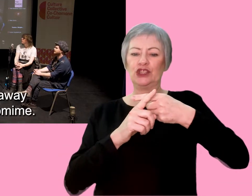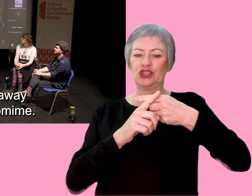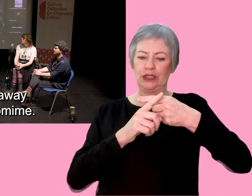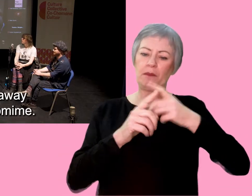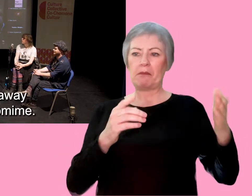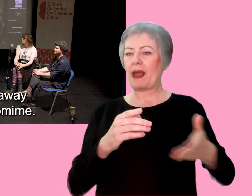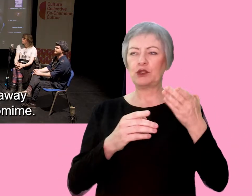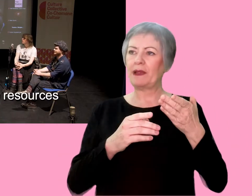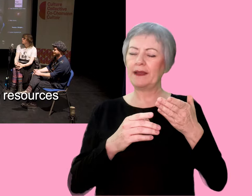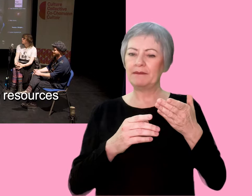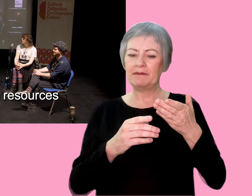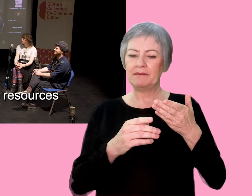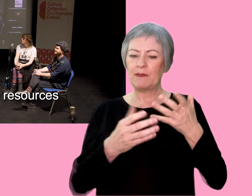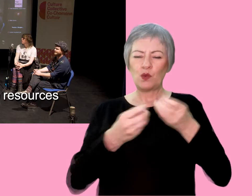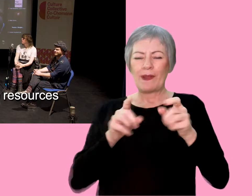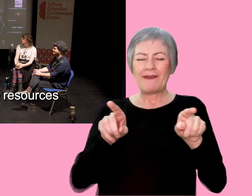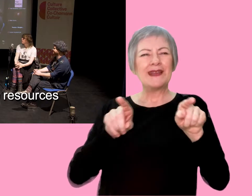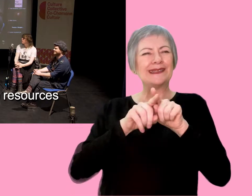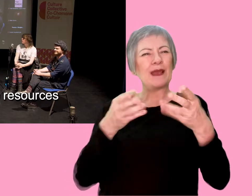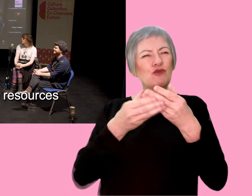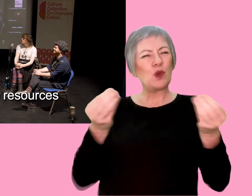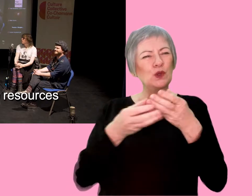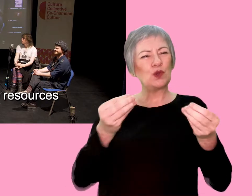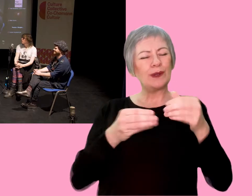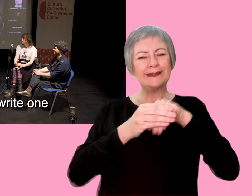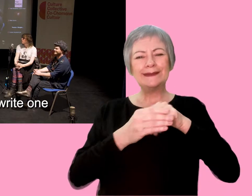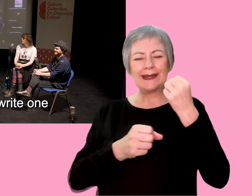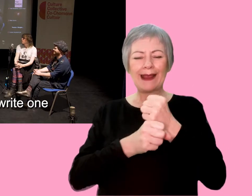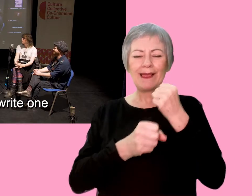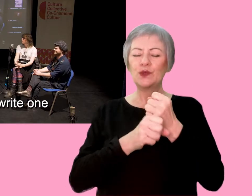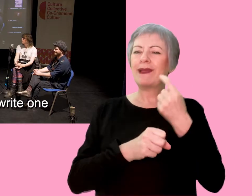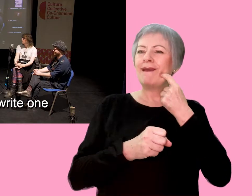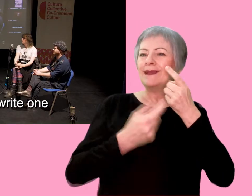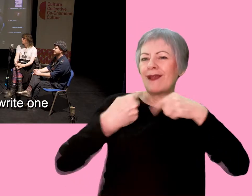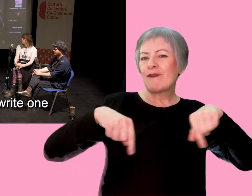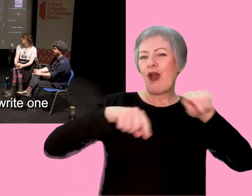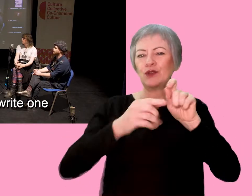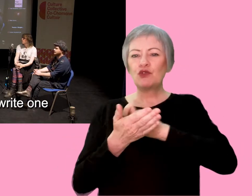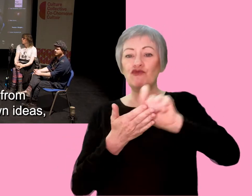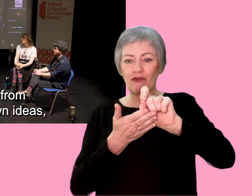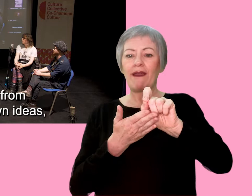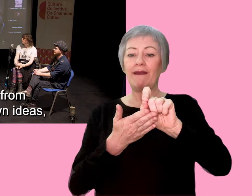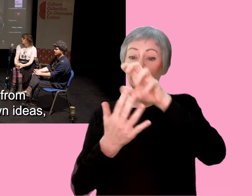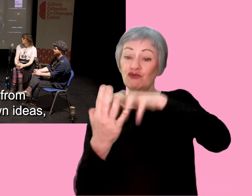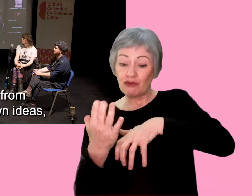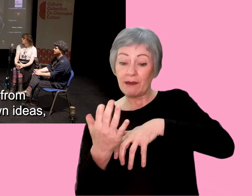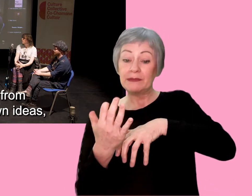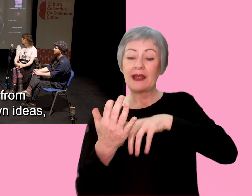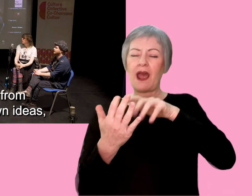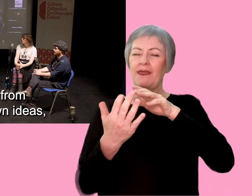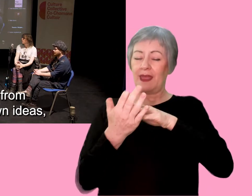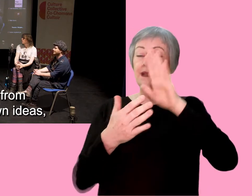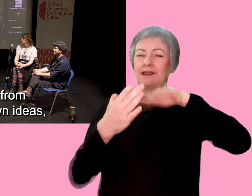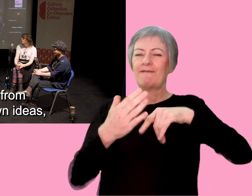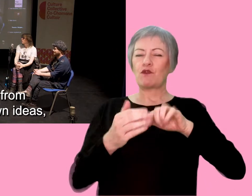an English pantomime. We don't have the same resources in Gaelic, so it's easier for us to write one, and then it comes from the